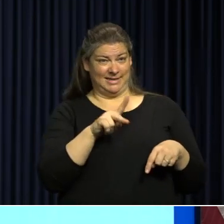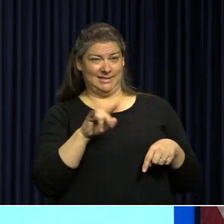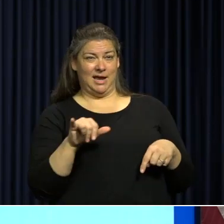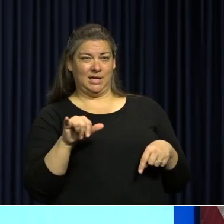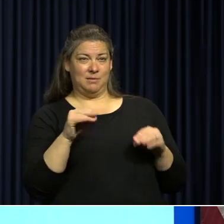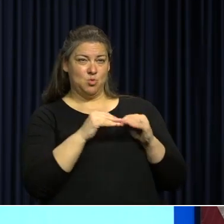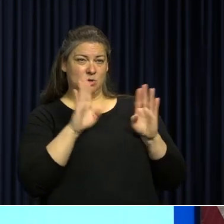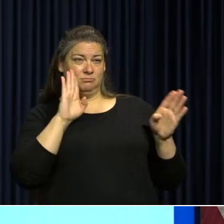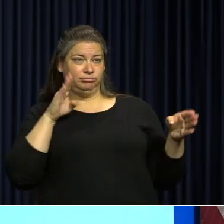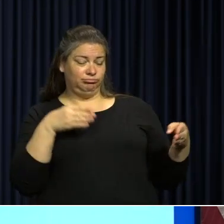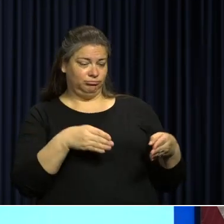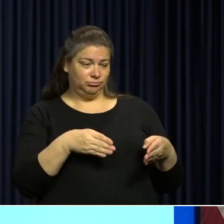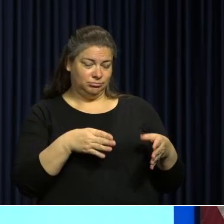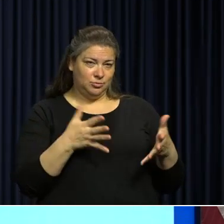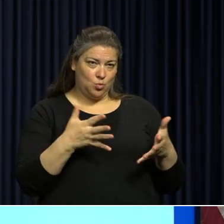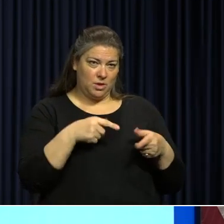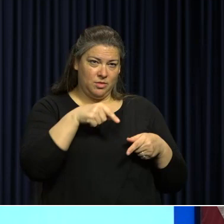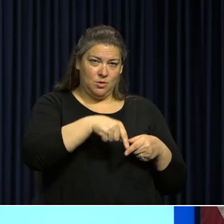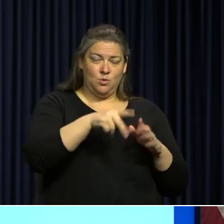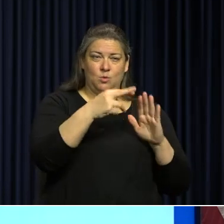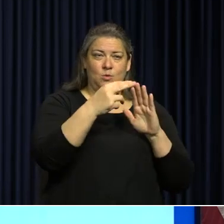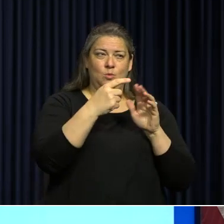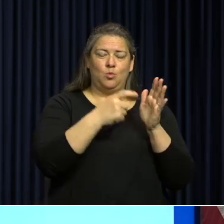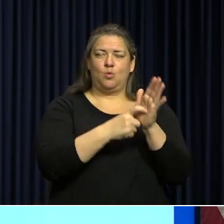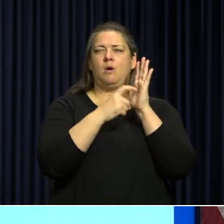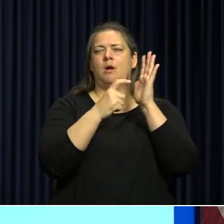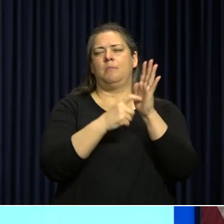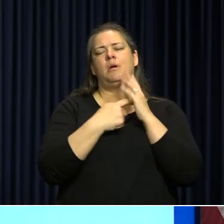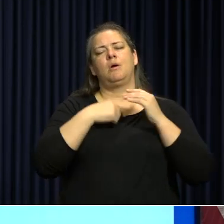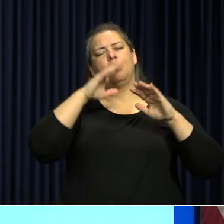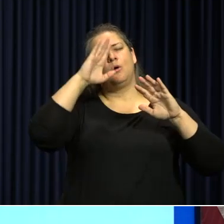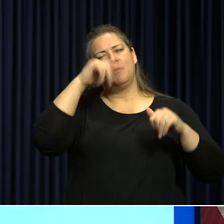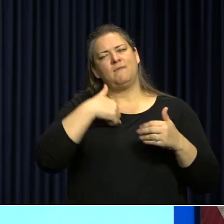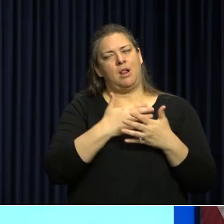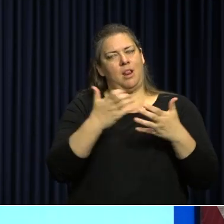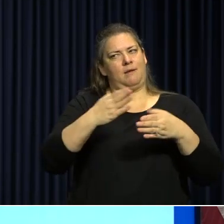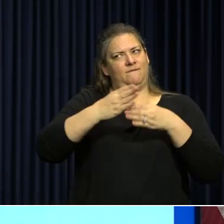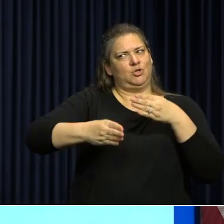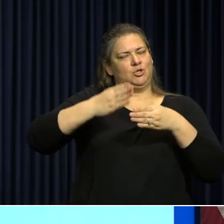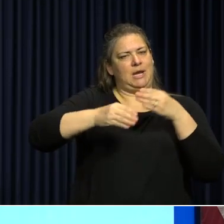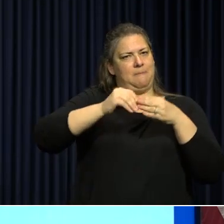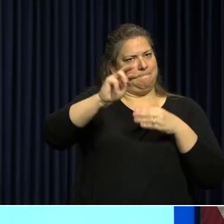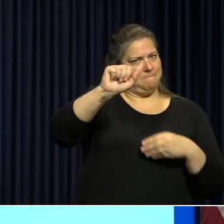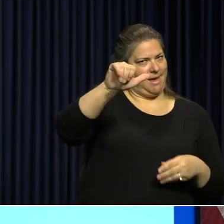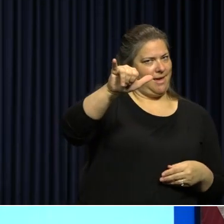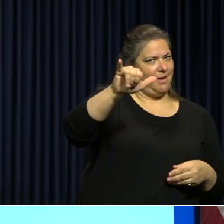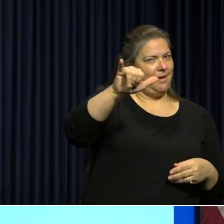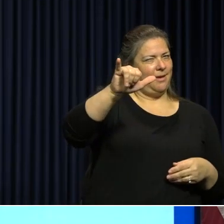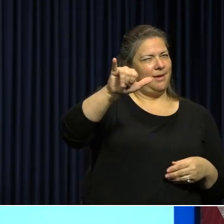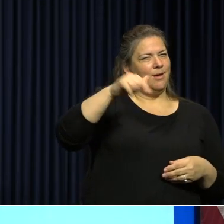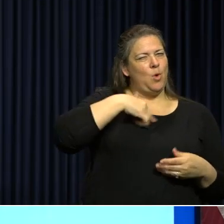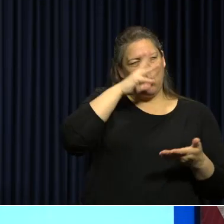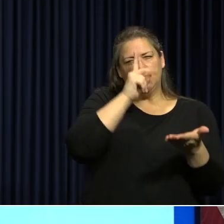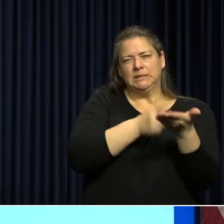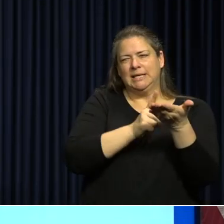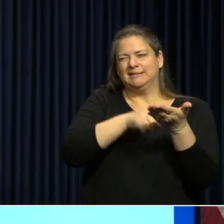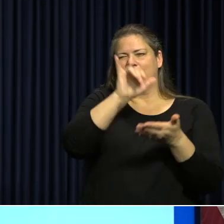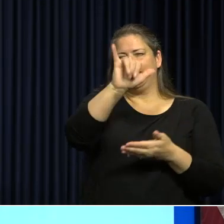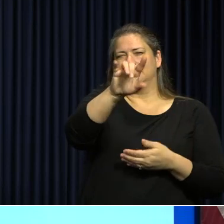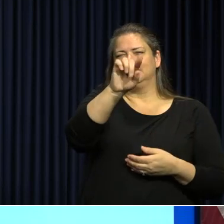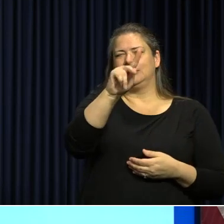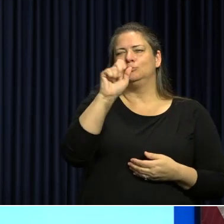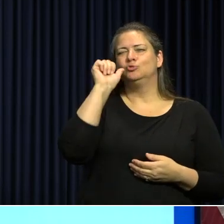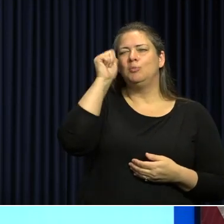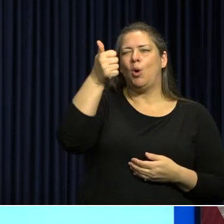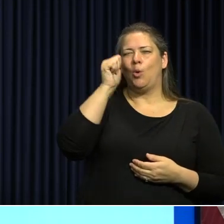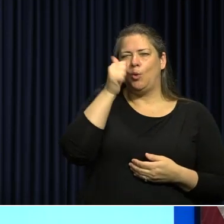centric requirements. I'm hoping we'll get a lot of that done in May, and we'll talk about some of those dates tomorrow